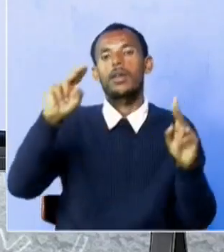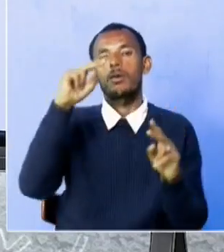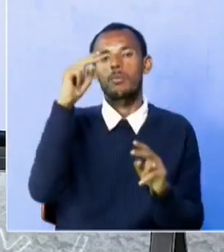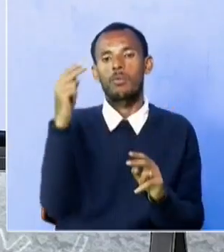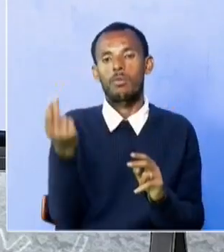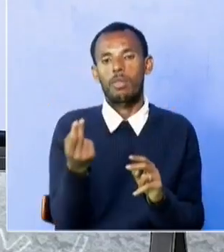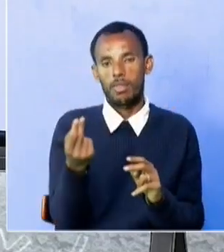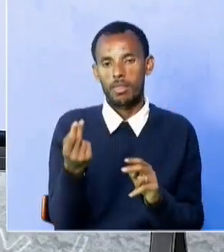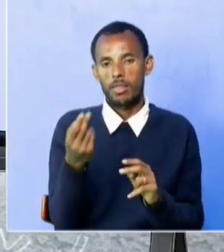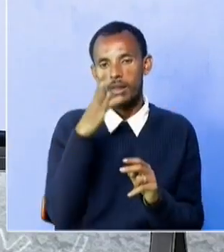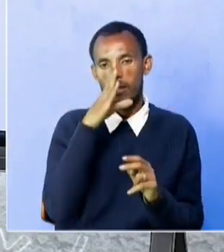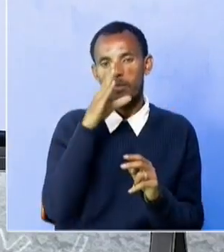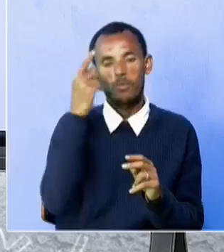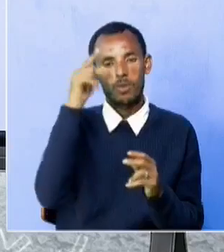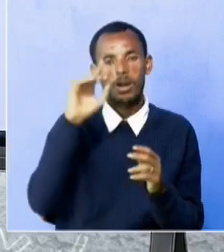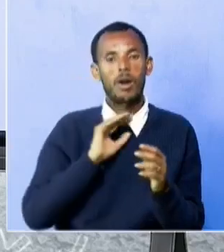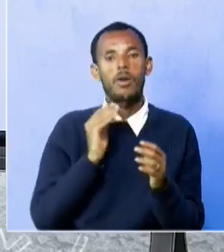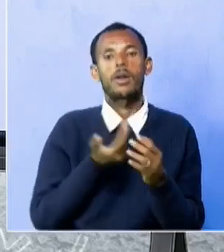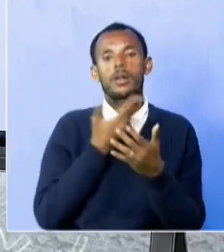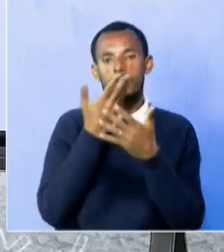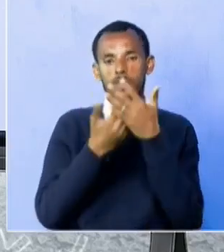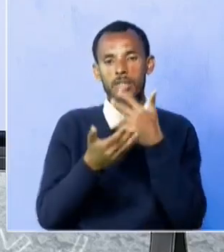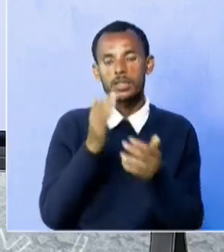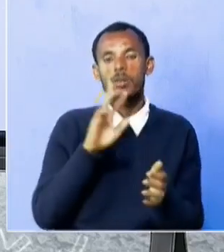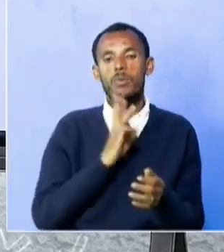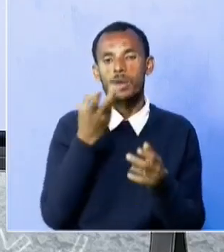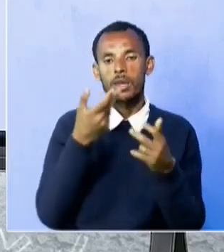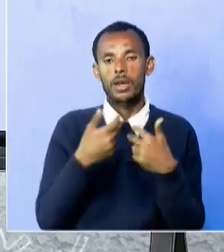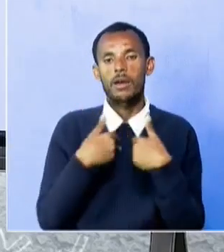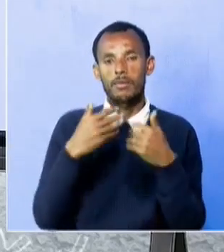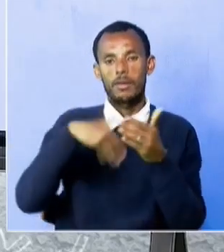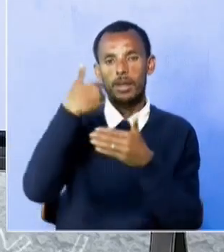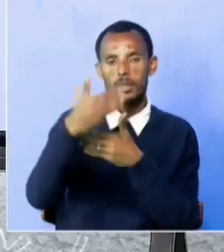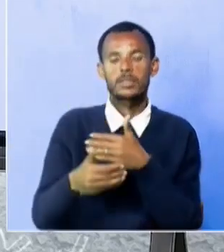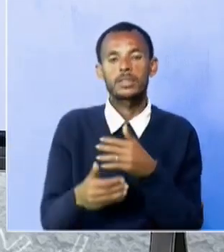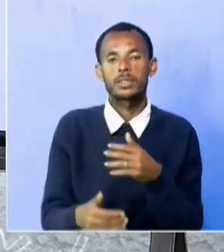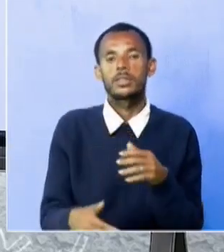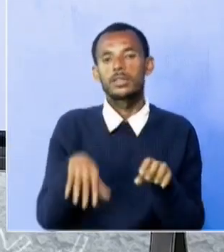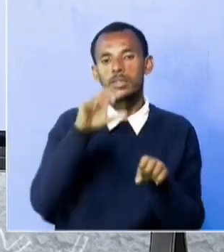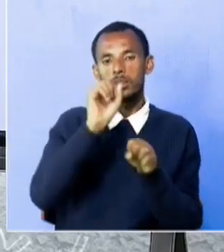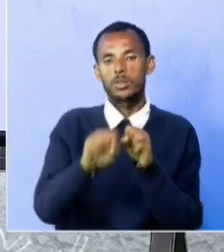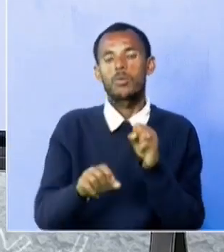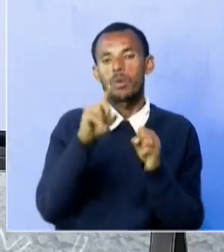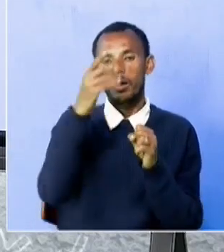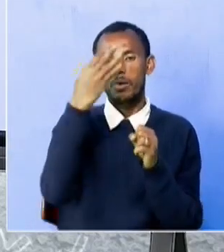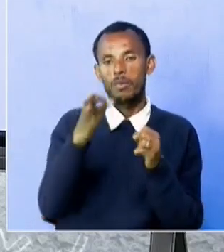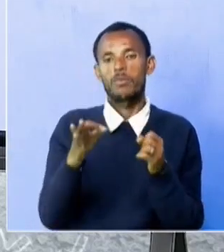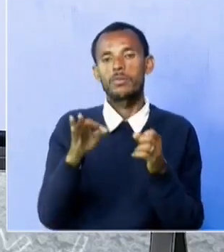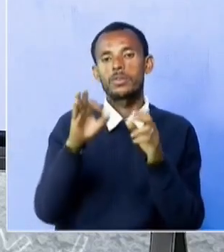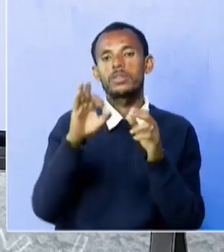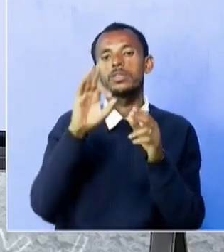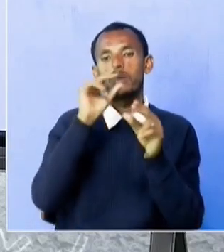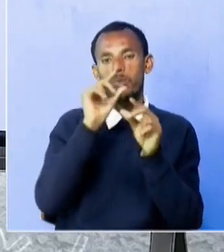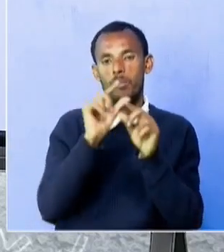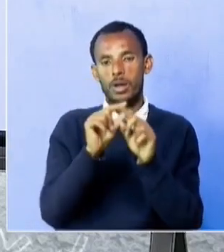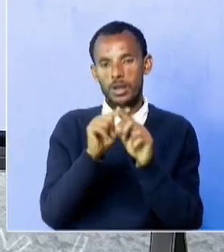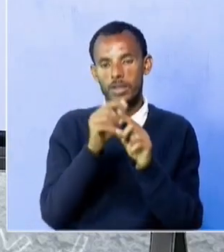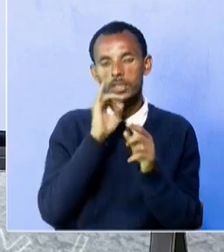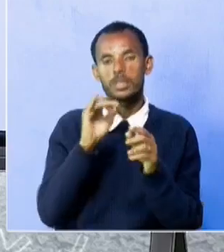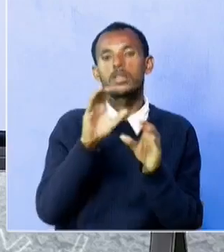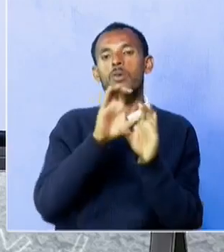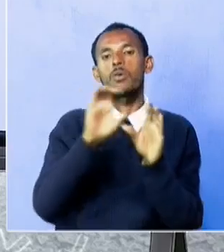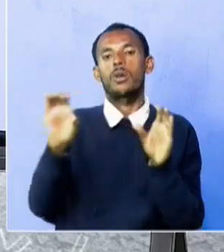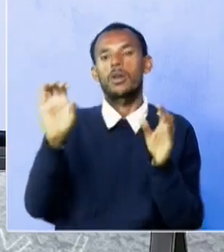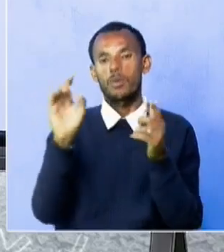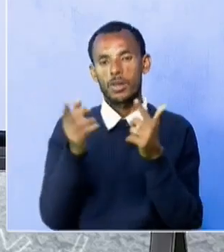important for our discussion that we will have next, right? So one of the terminologies, a chord. The second one